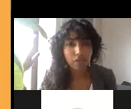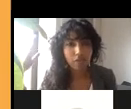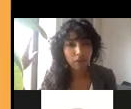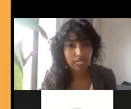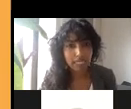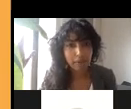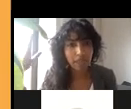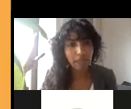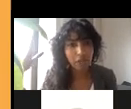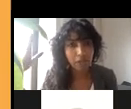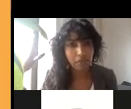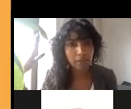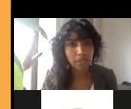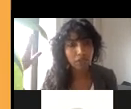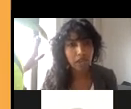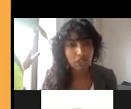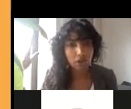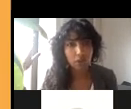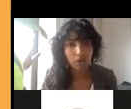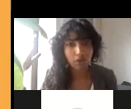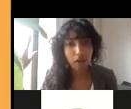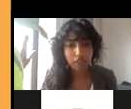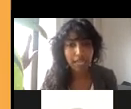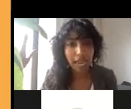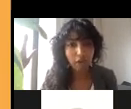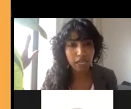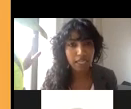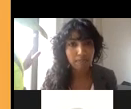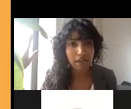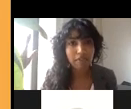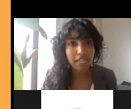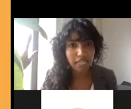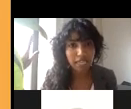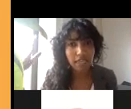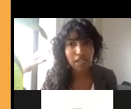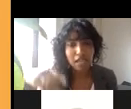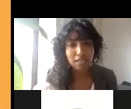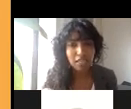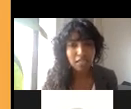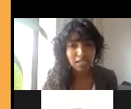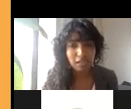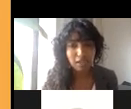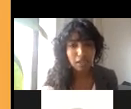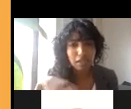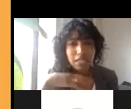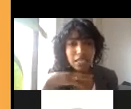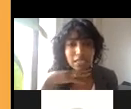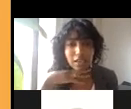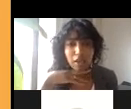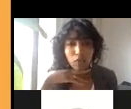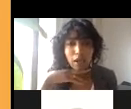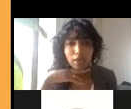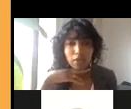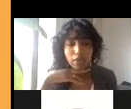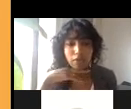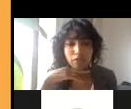history of racism that Miriam and Indra has so thoughtfully laid out for us has manifested is this system